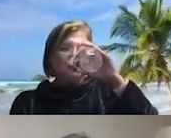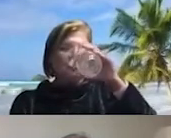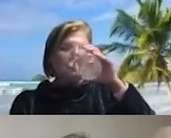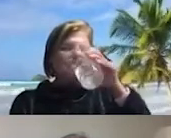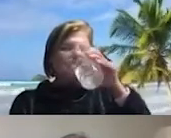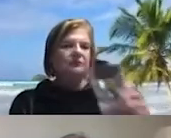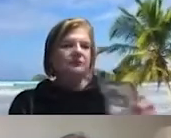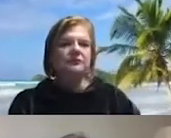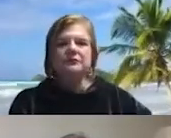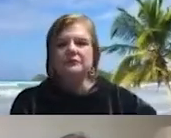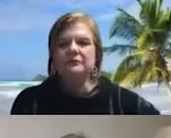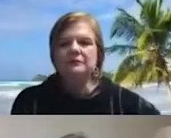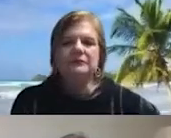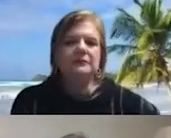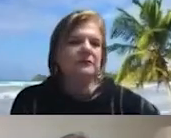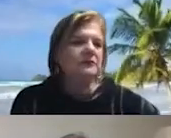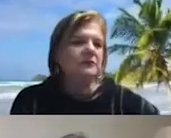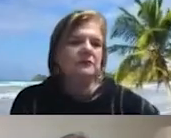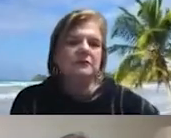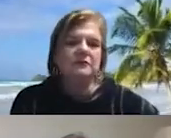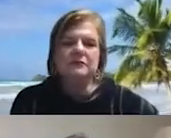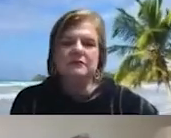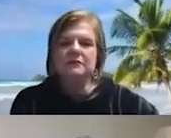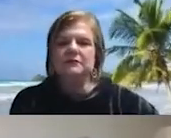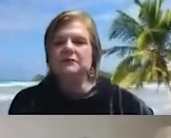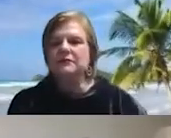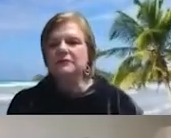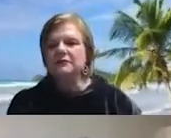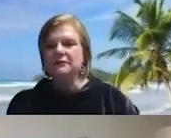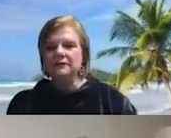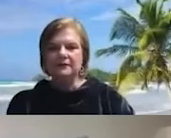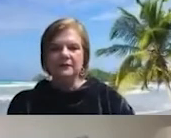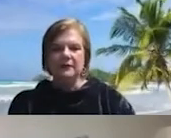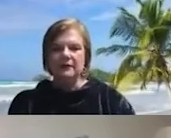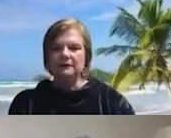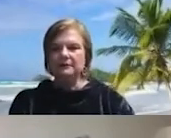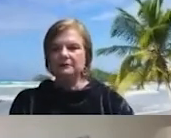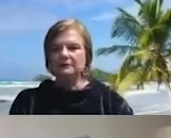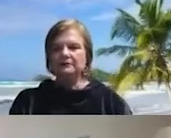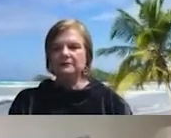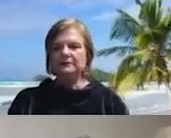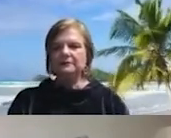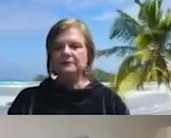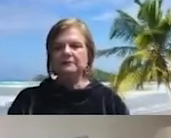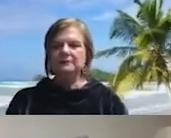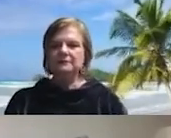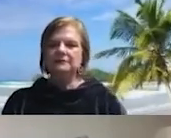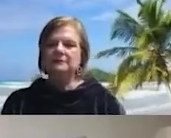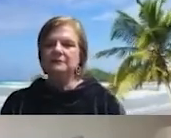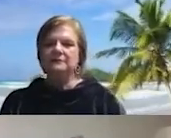In all of those acts, tea has been a ritual that helps to pause, to be present,